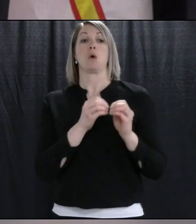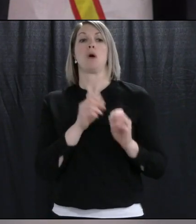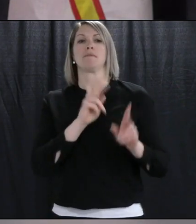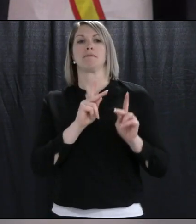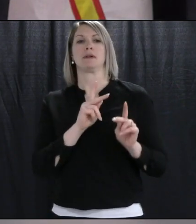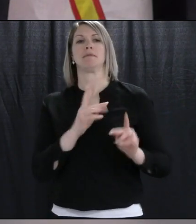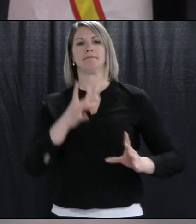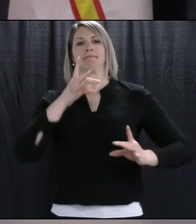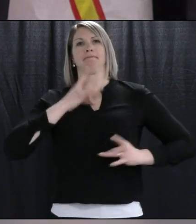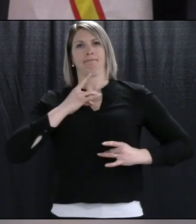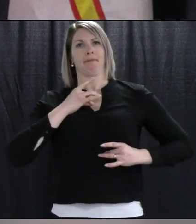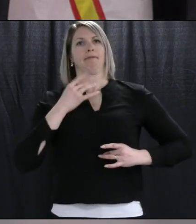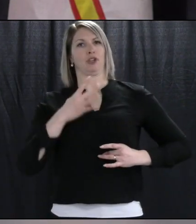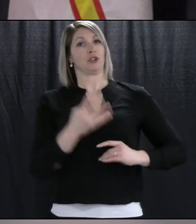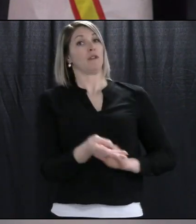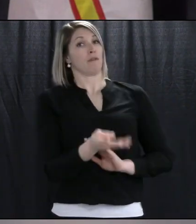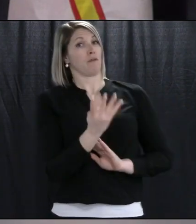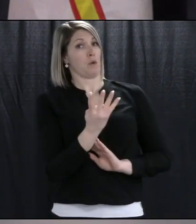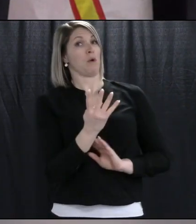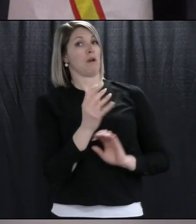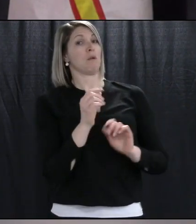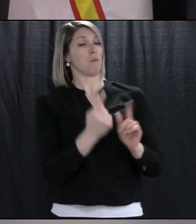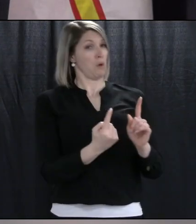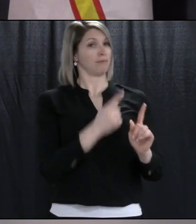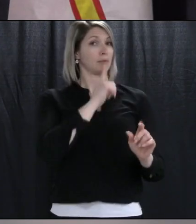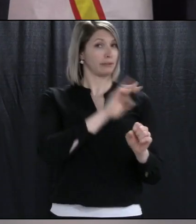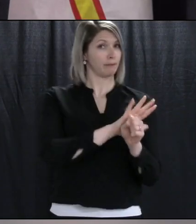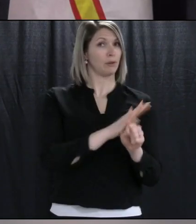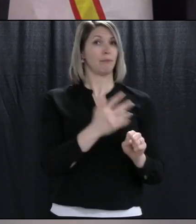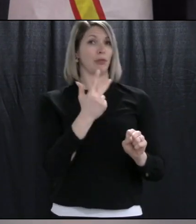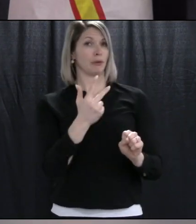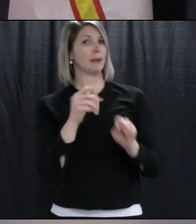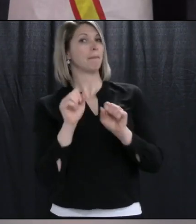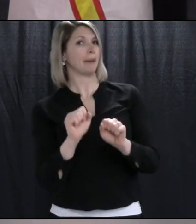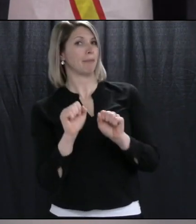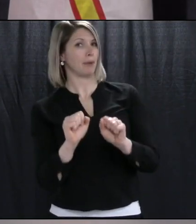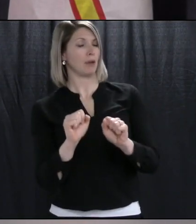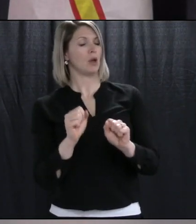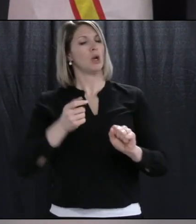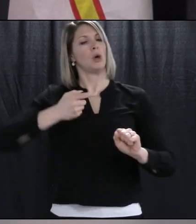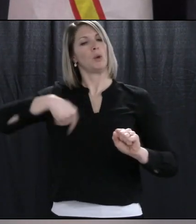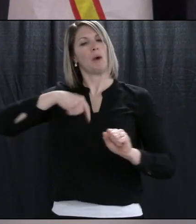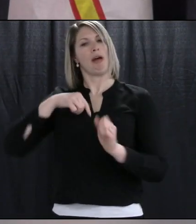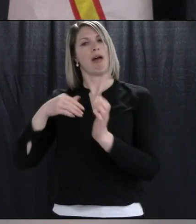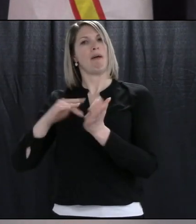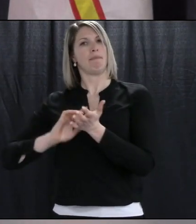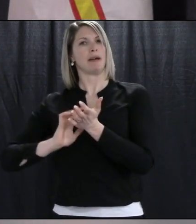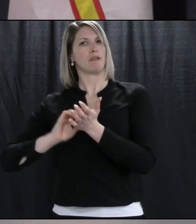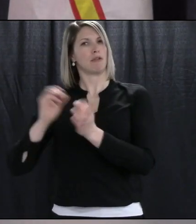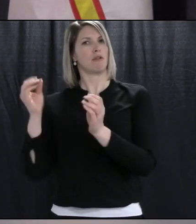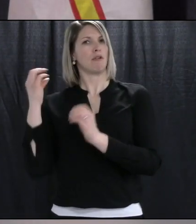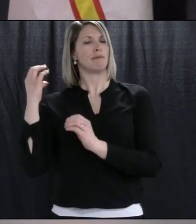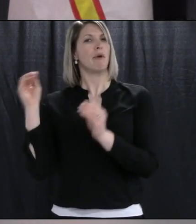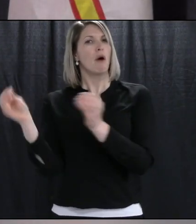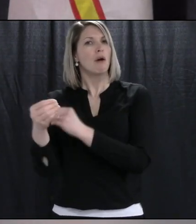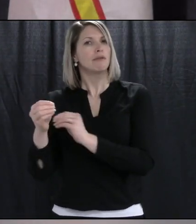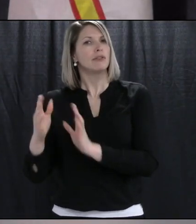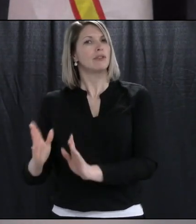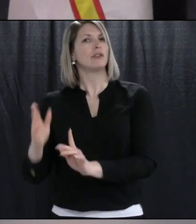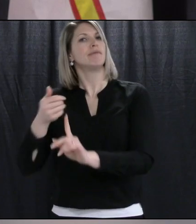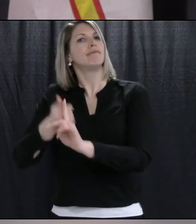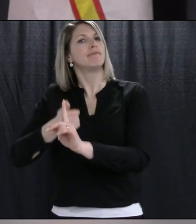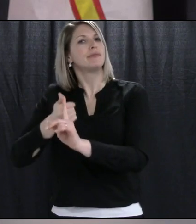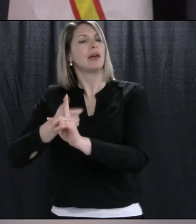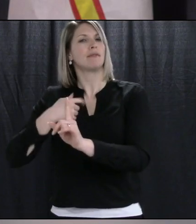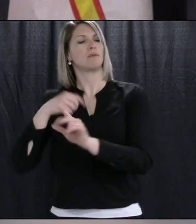watching the curve of new cases very closely in our province. And while we navigate our way through these uncharted waters,